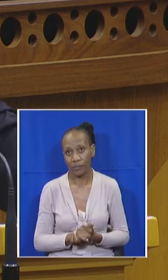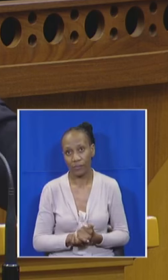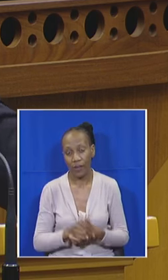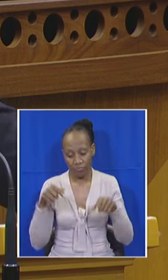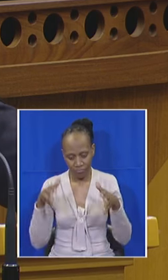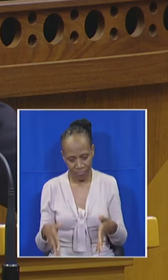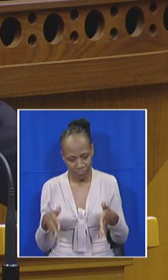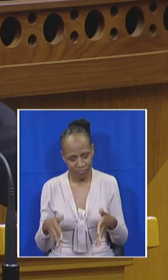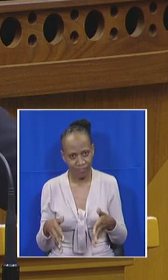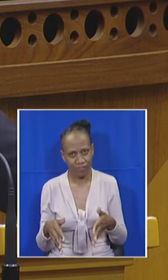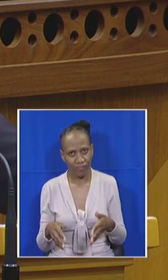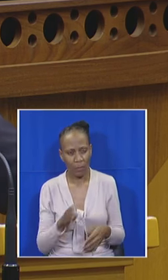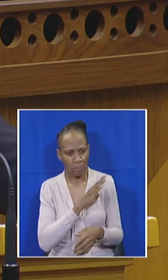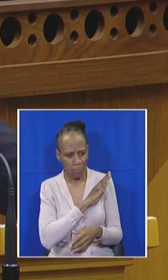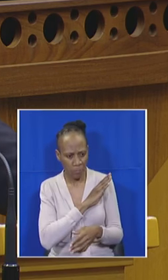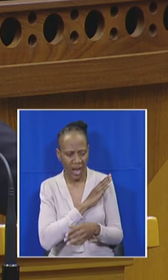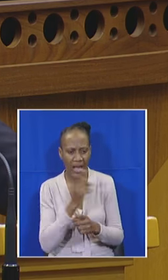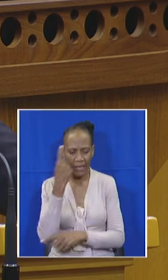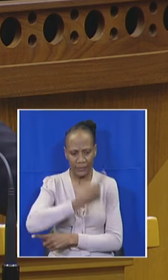This year's Armed Forces Day